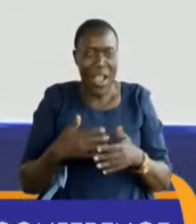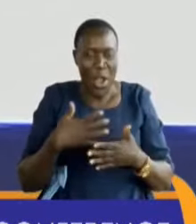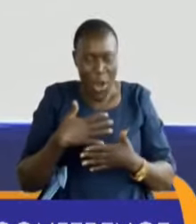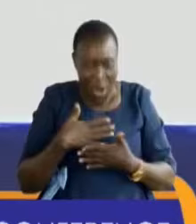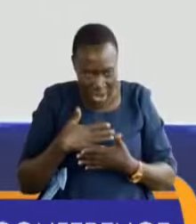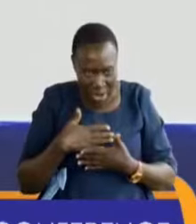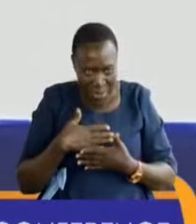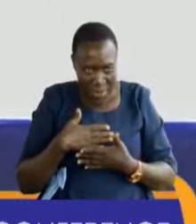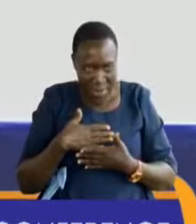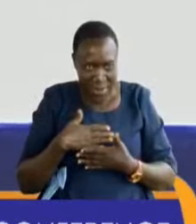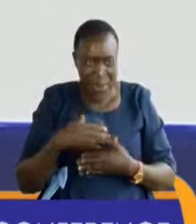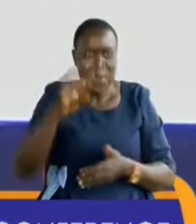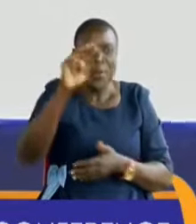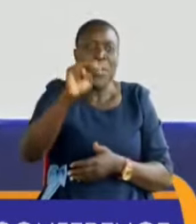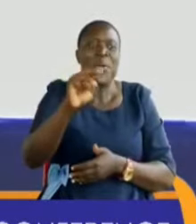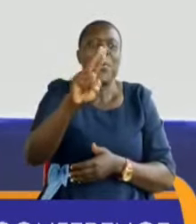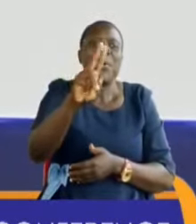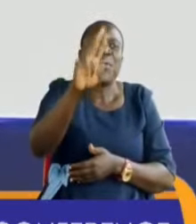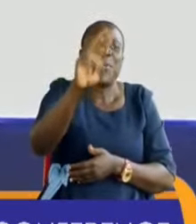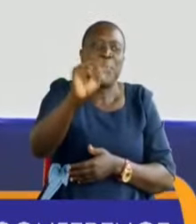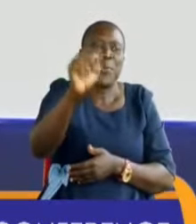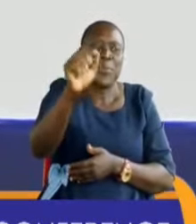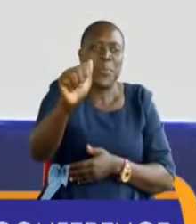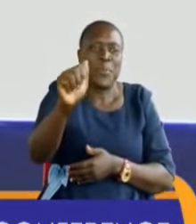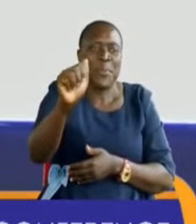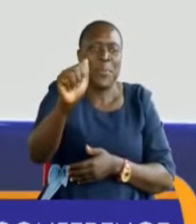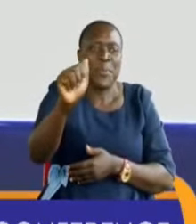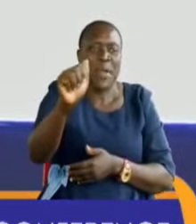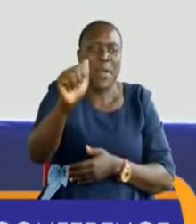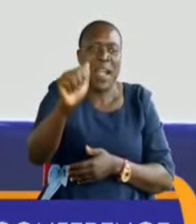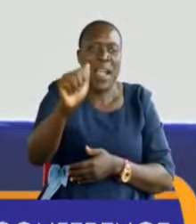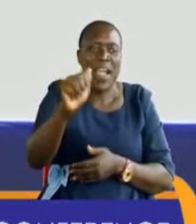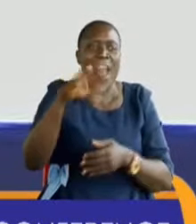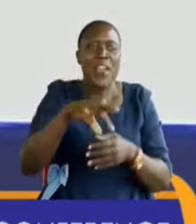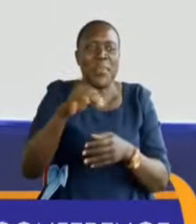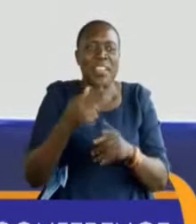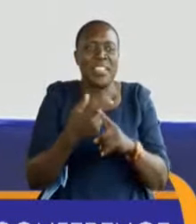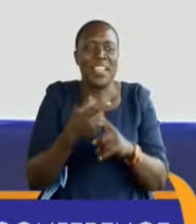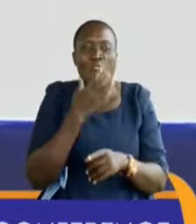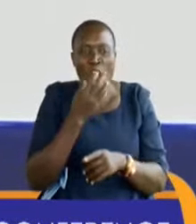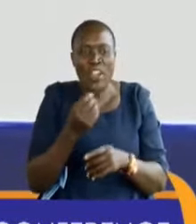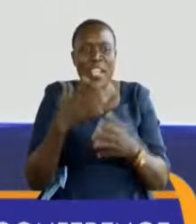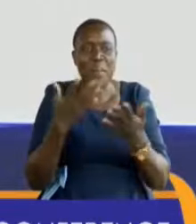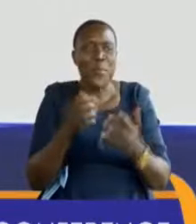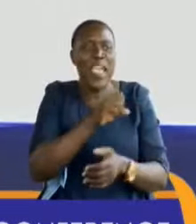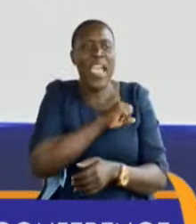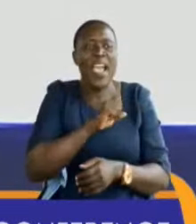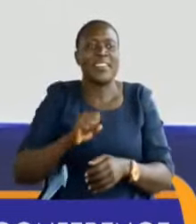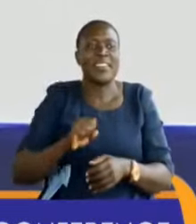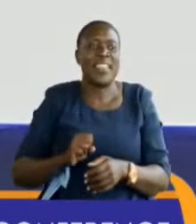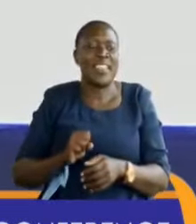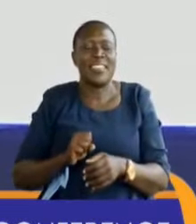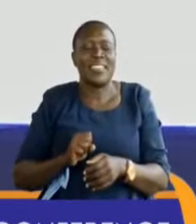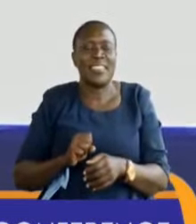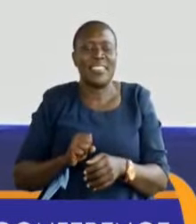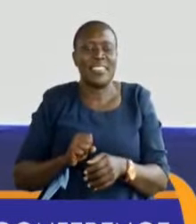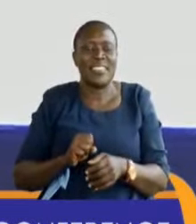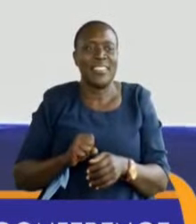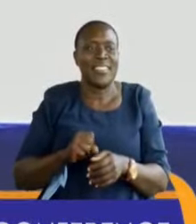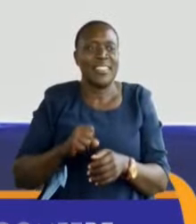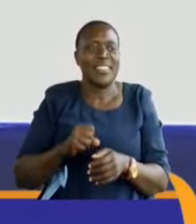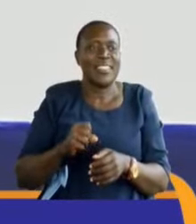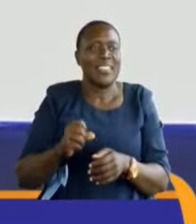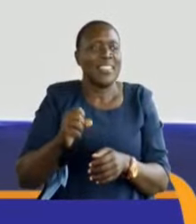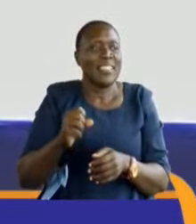Muma. Catherine is nominated MP ODM in the Senate. And Catherine, just stand a